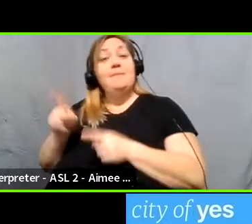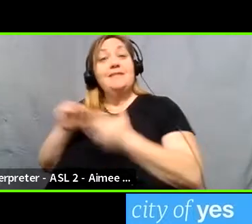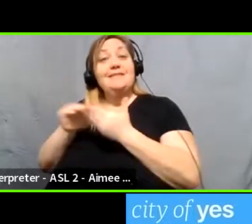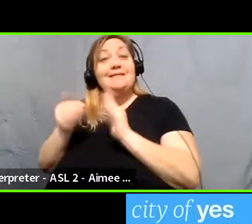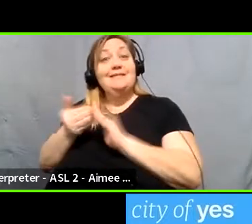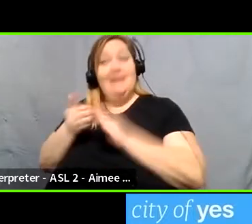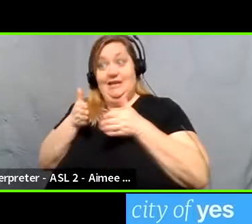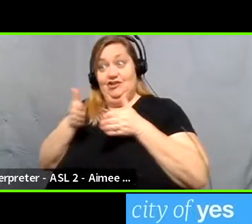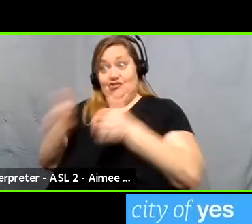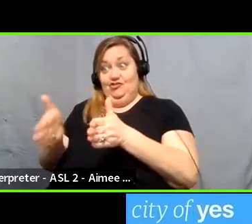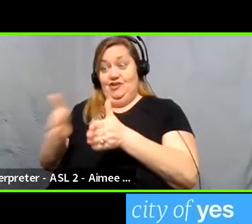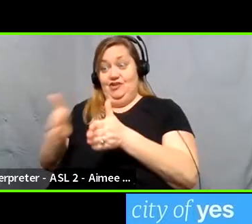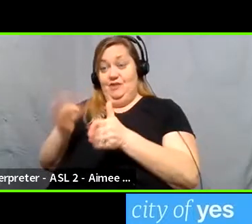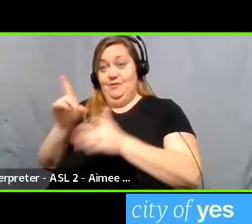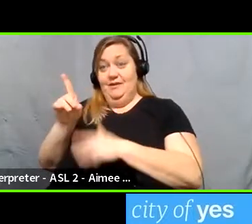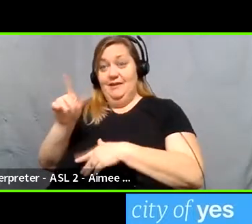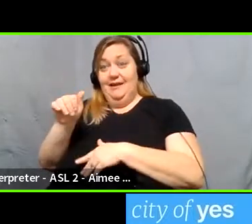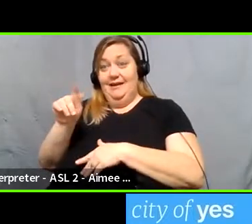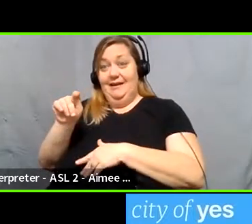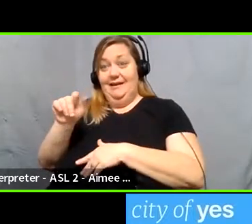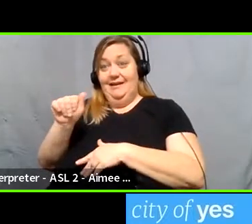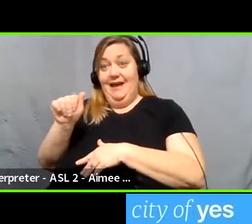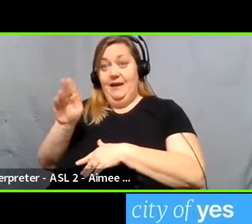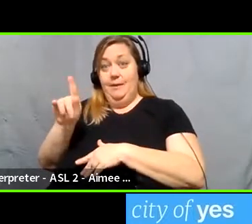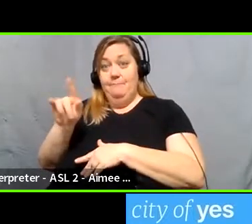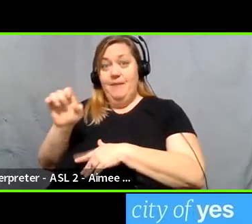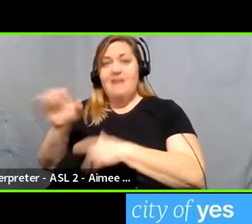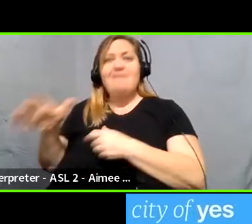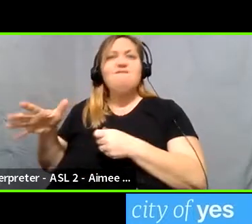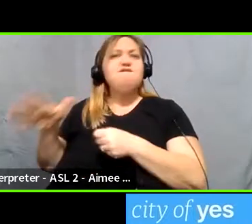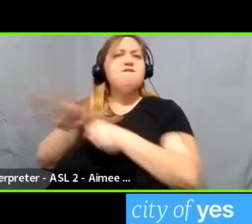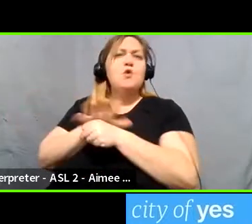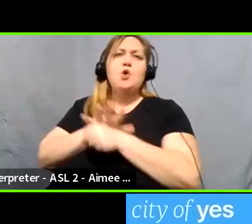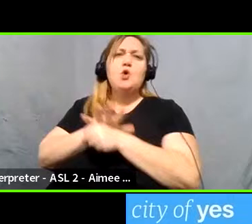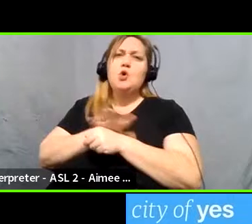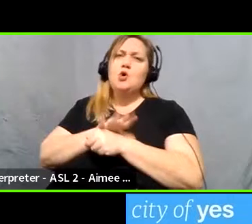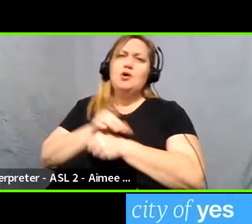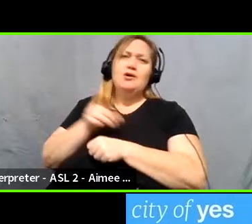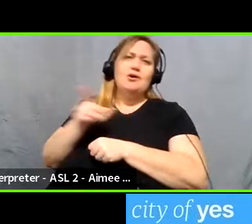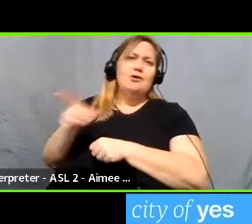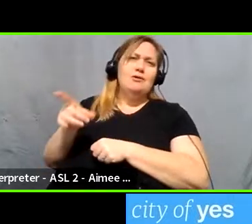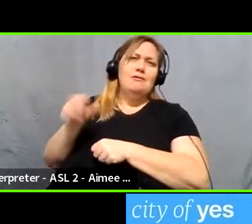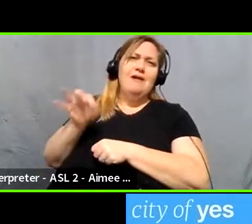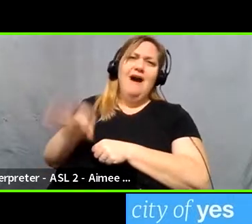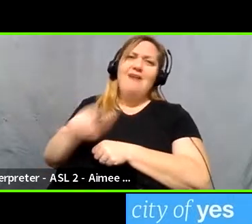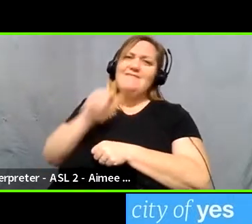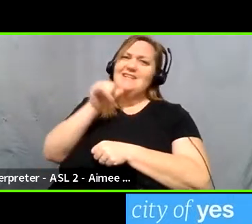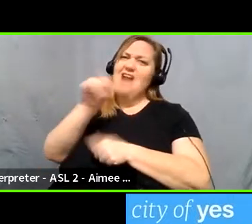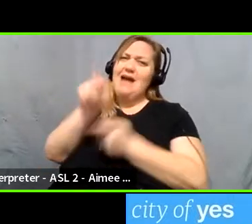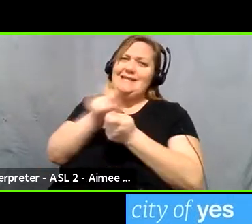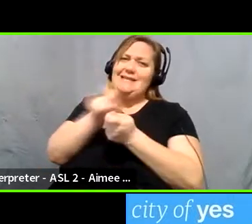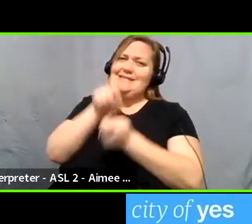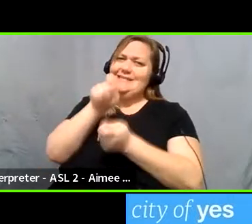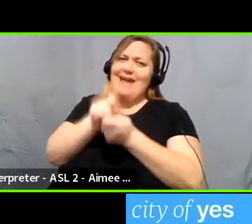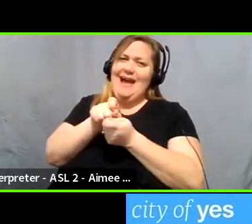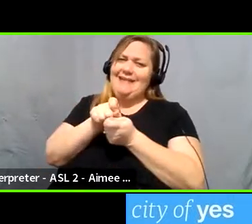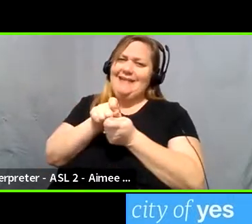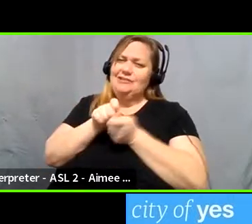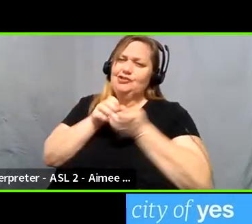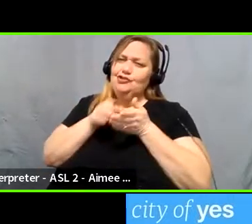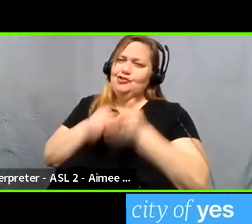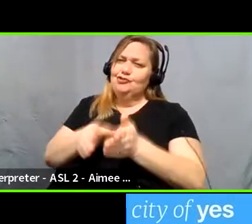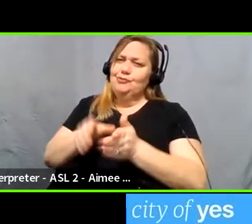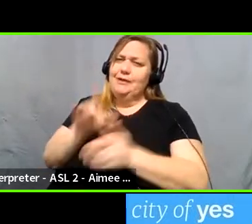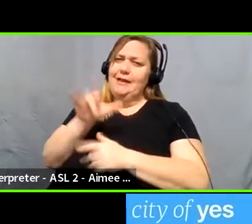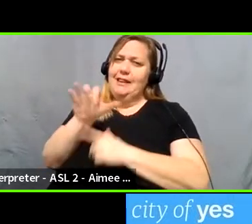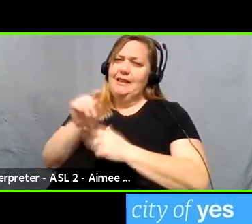width database is full of non-exact street widths, like ranges